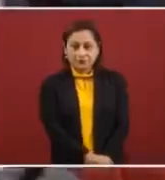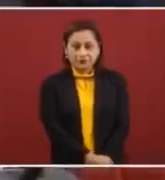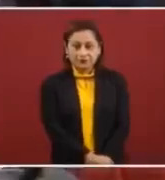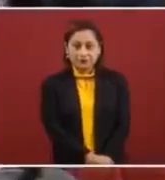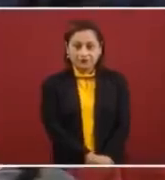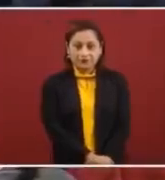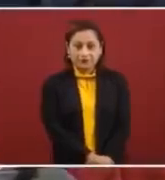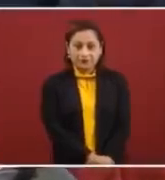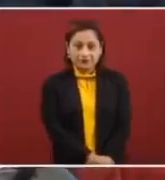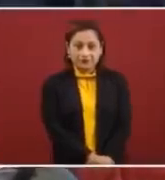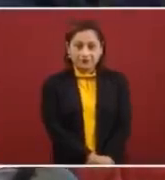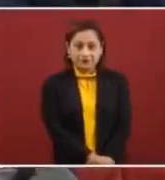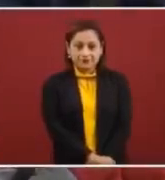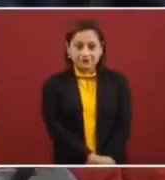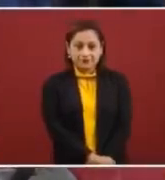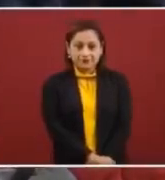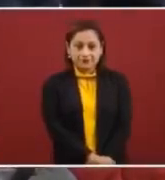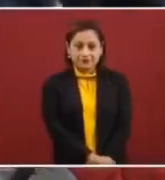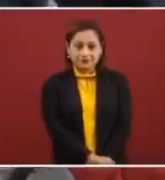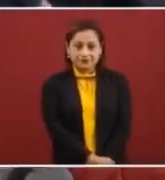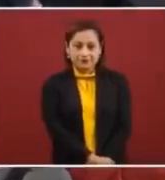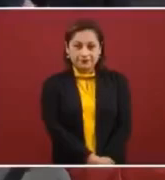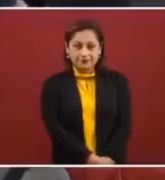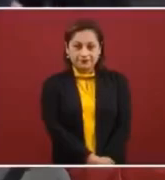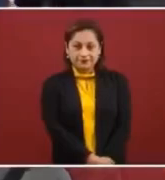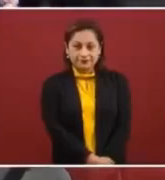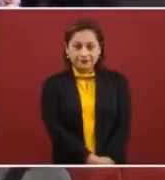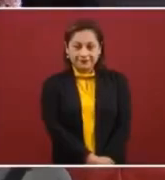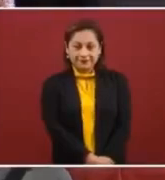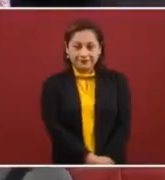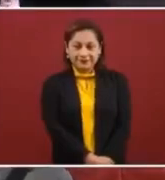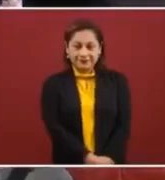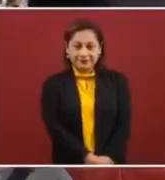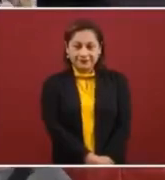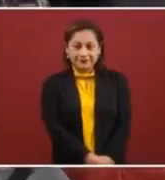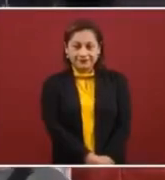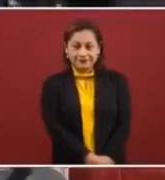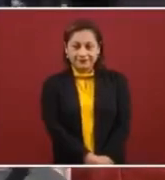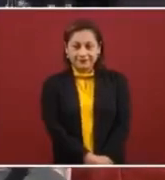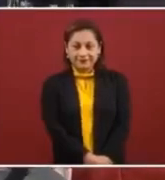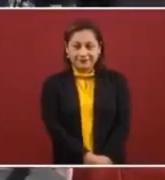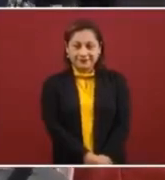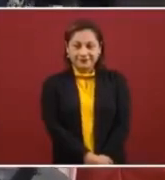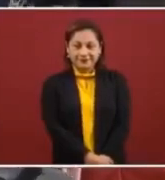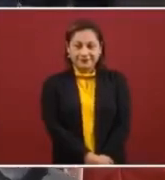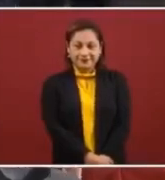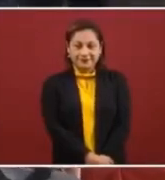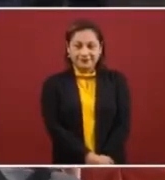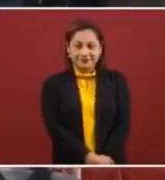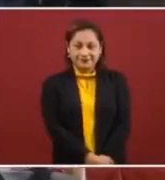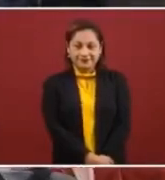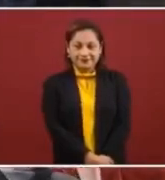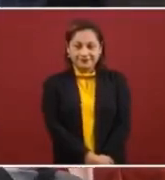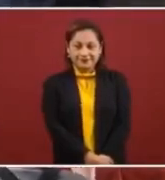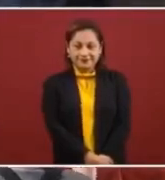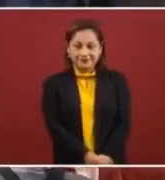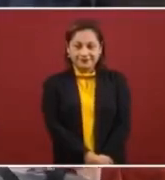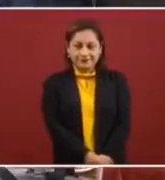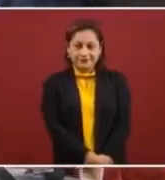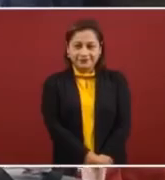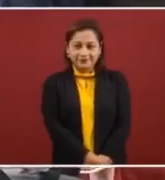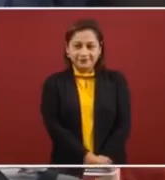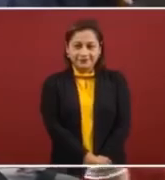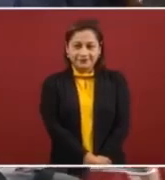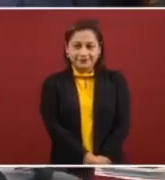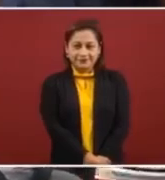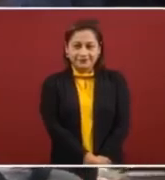Oh, a little selfie. Ah, that's our youth today. Selfie time. This is so